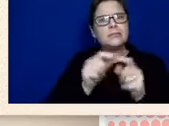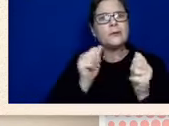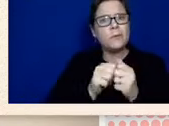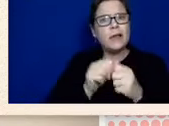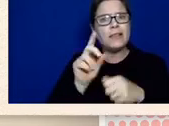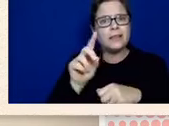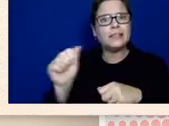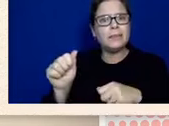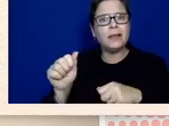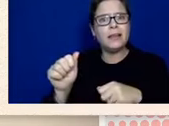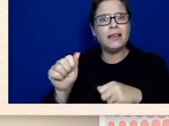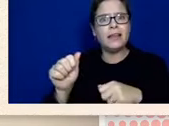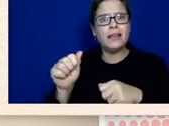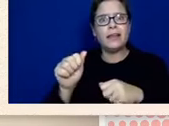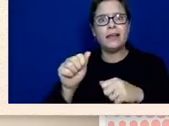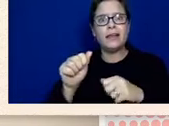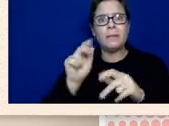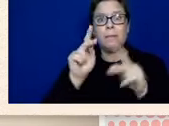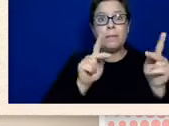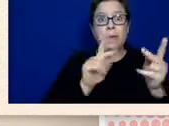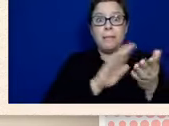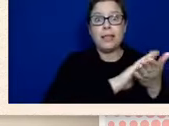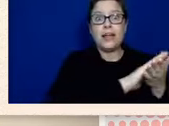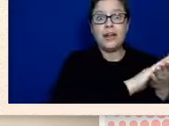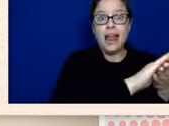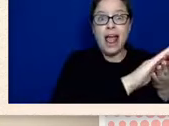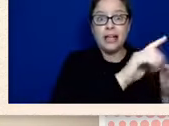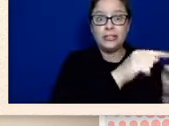When everybody was being nice to me, they also had to be nice to them.